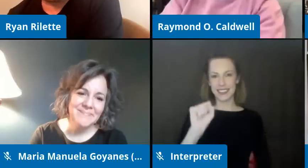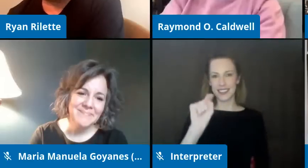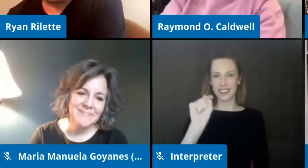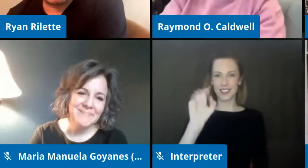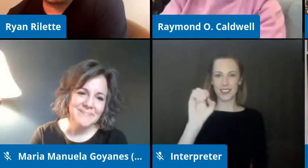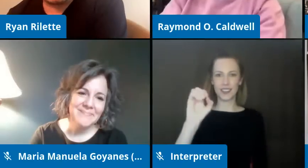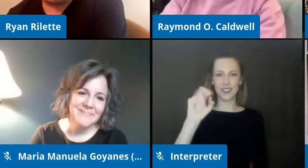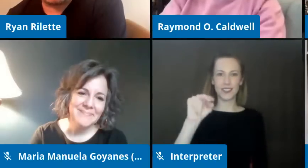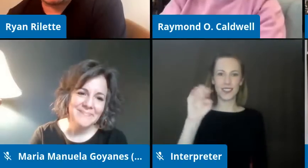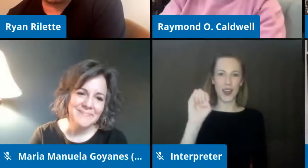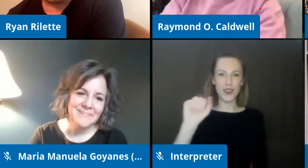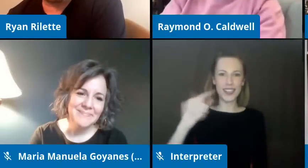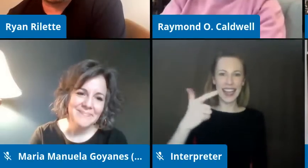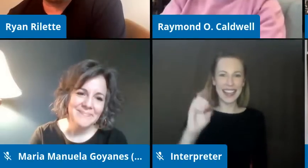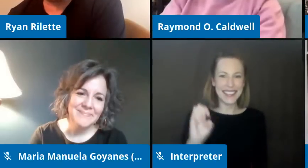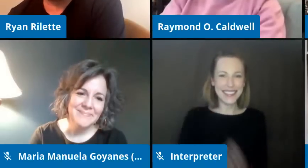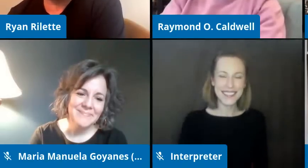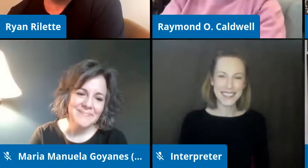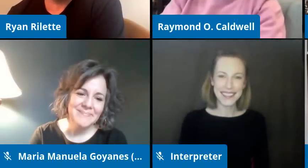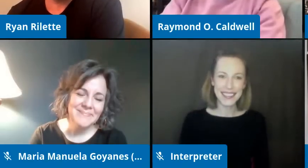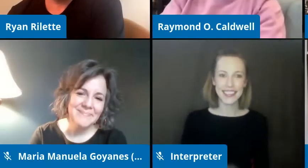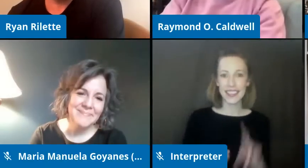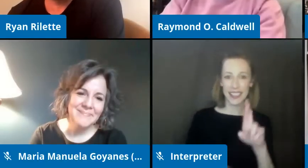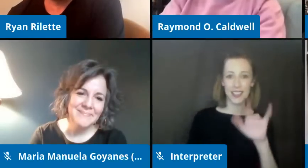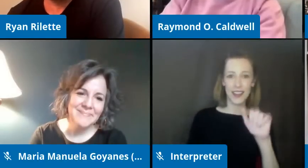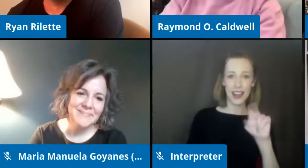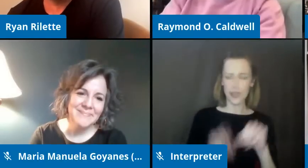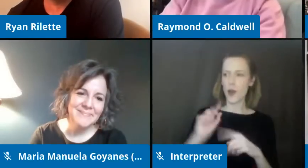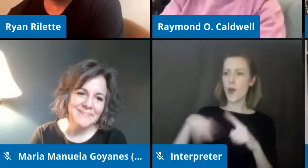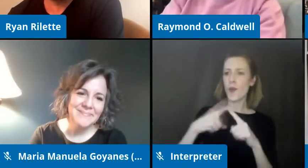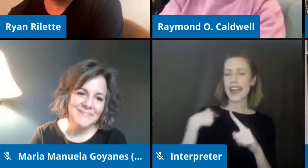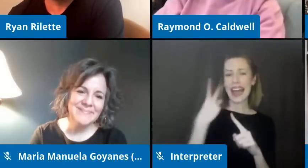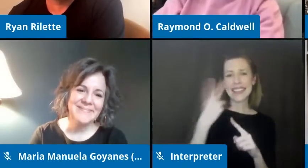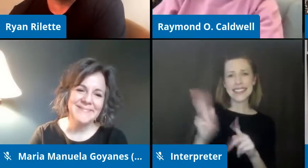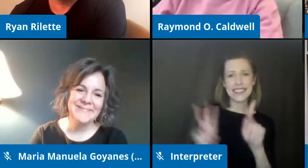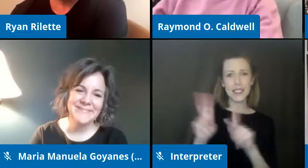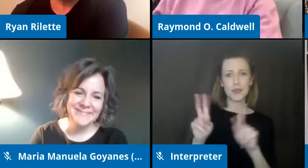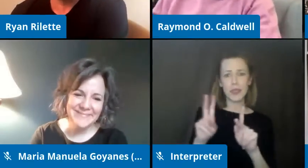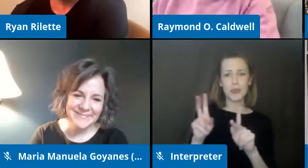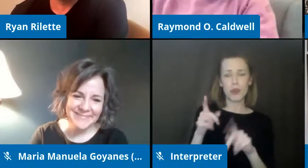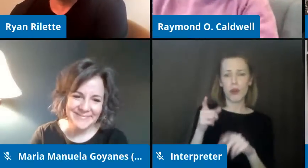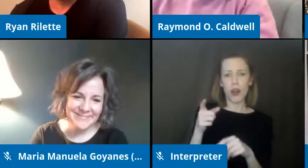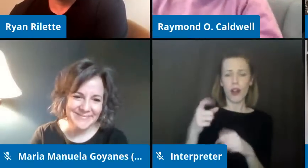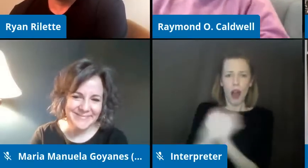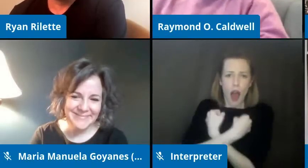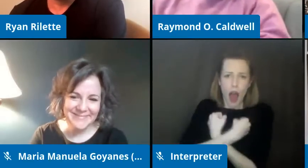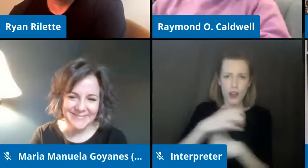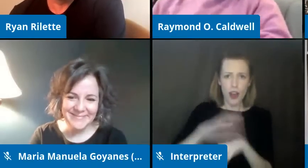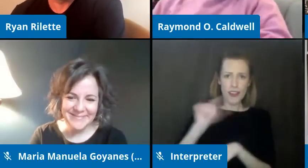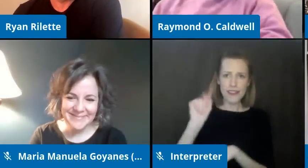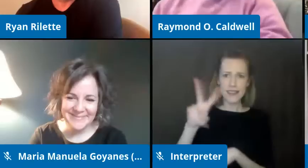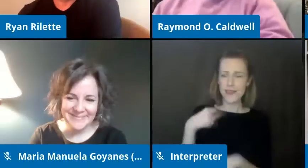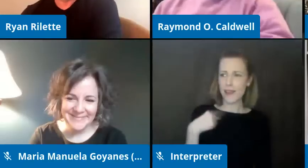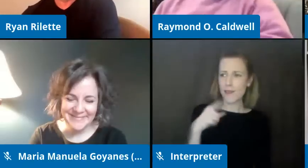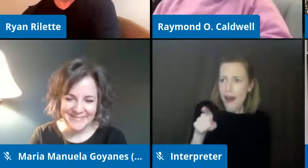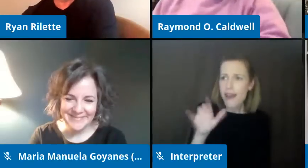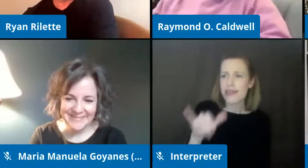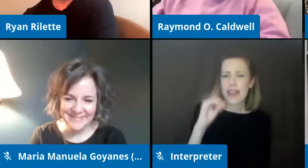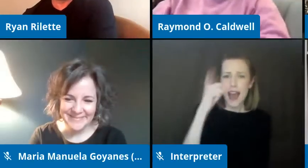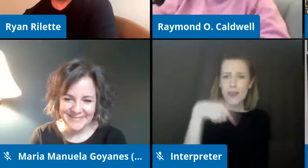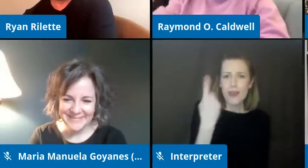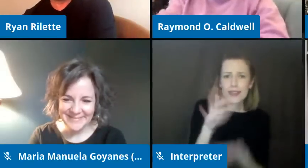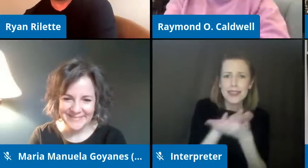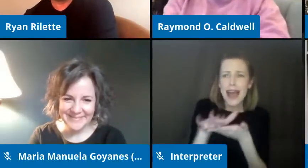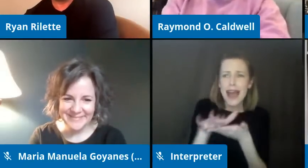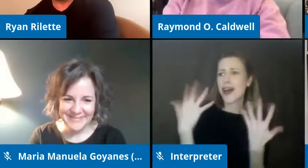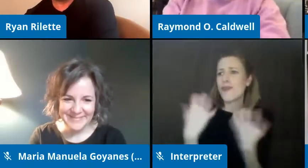I don't know about you guys, but when I see people hugging on television, I'm like, oh my God, that looks so nice. I just want to hug a bunch of people. That, of course. Remember when? But